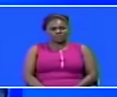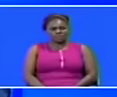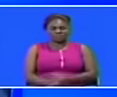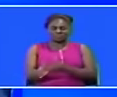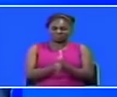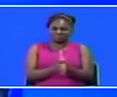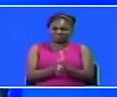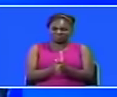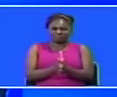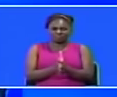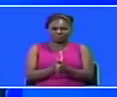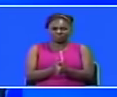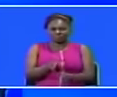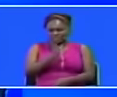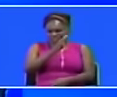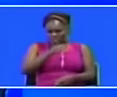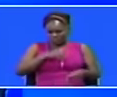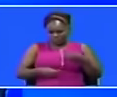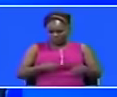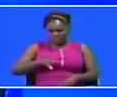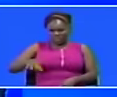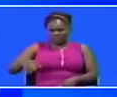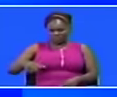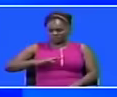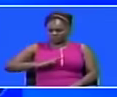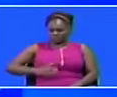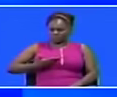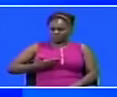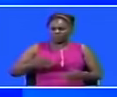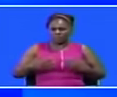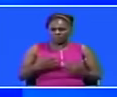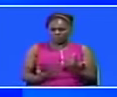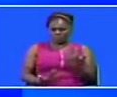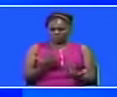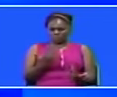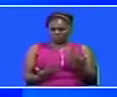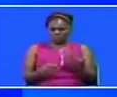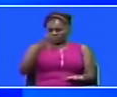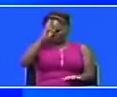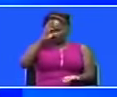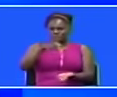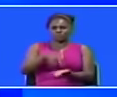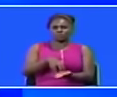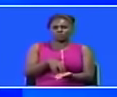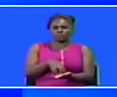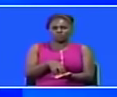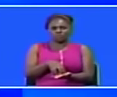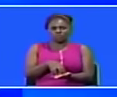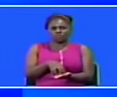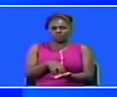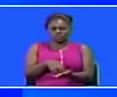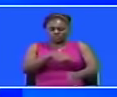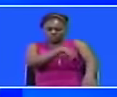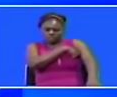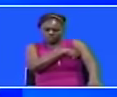Interesting. Now, in the county of Busia, it was a day of chaos as the angry residents stormed and burnt down Burinda administration police camp and chief's